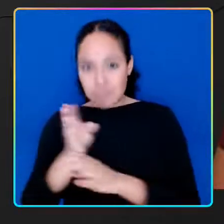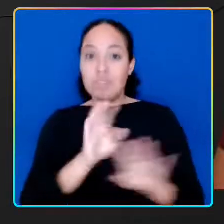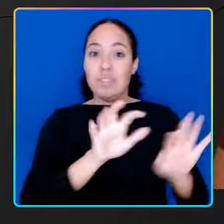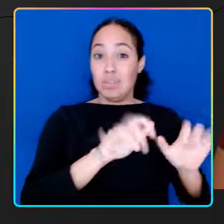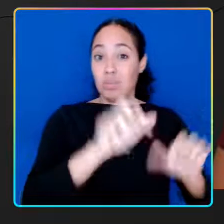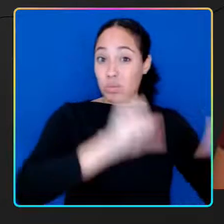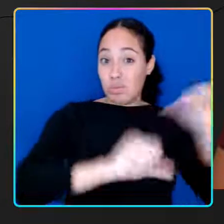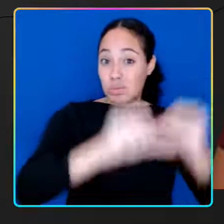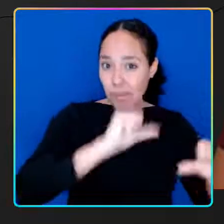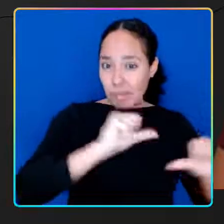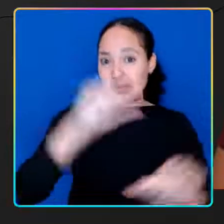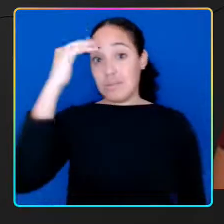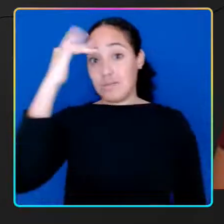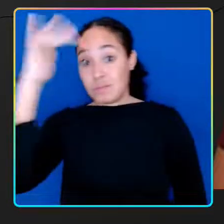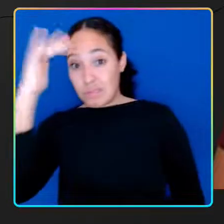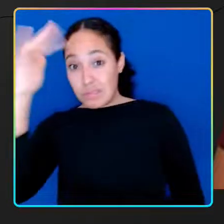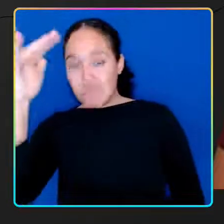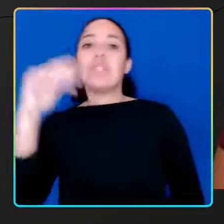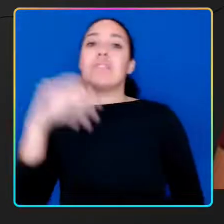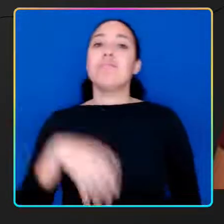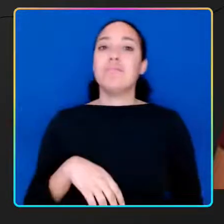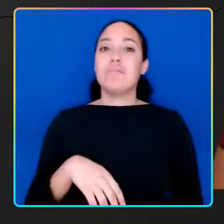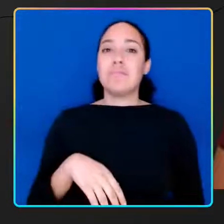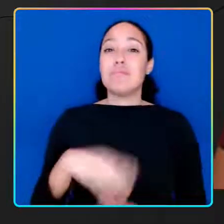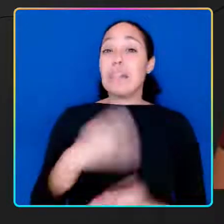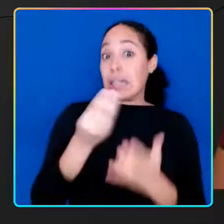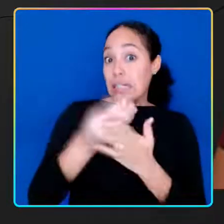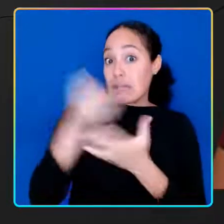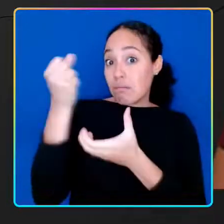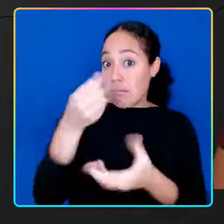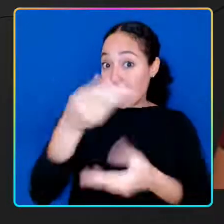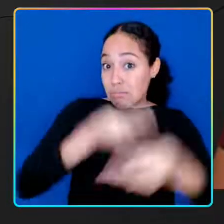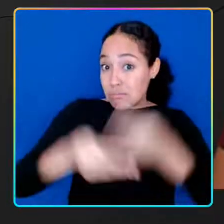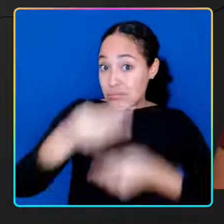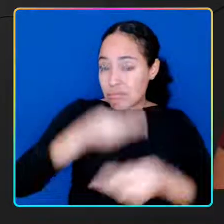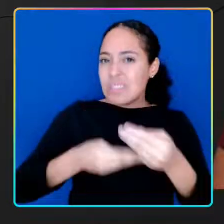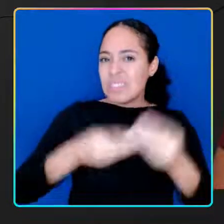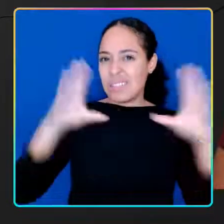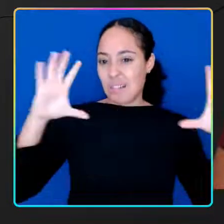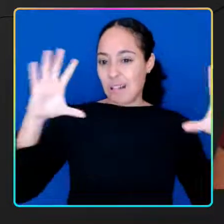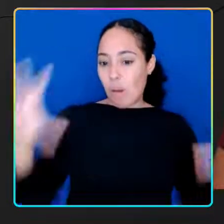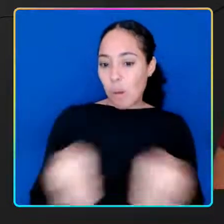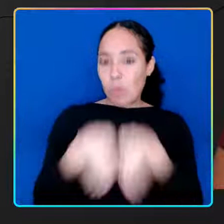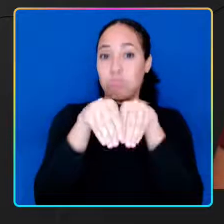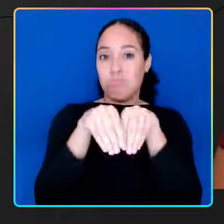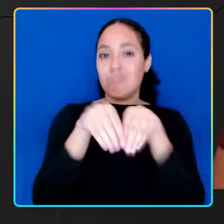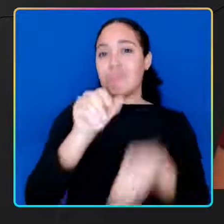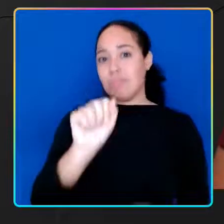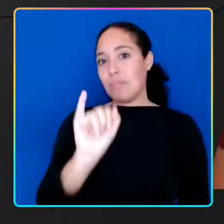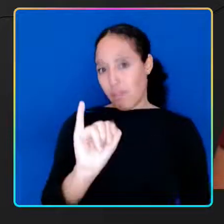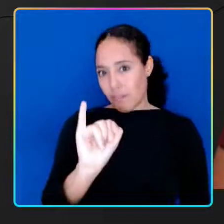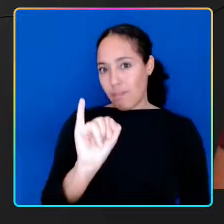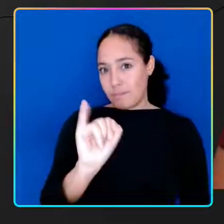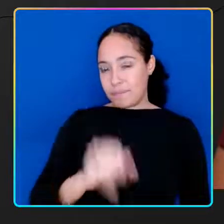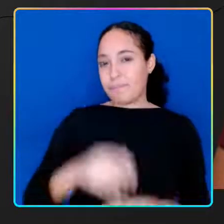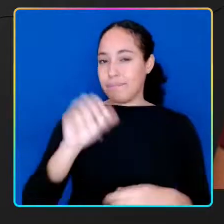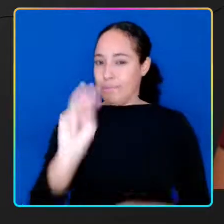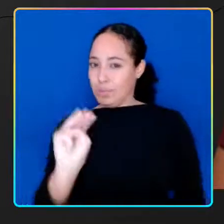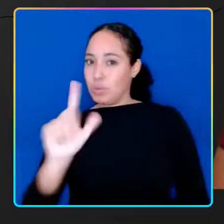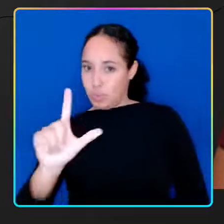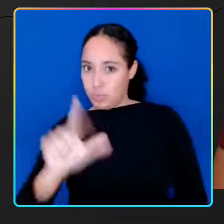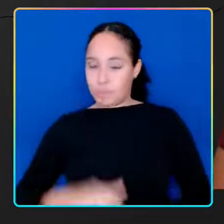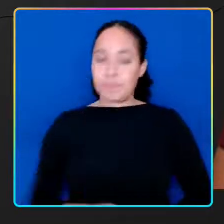in economics, with a focus on artificial intelligence and machine learning. After that, I got into data